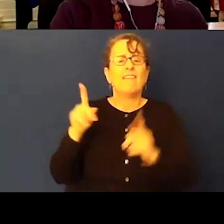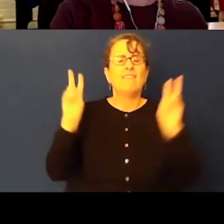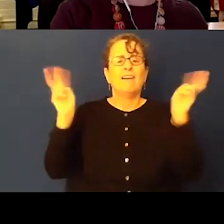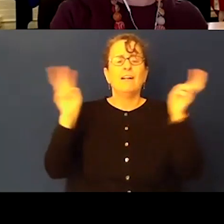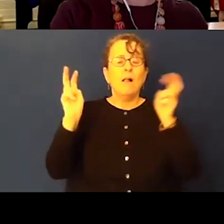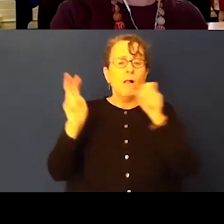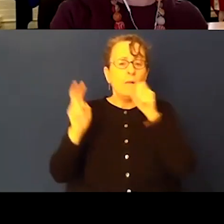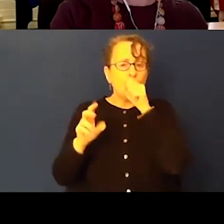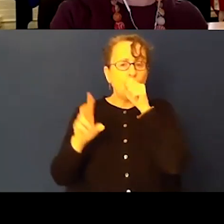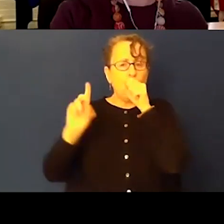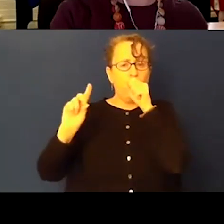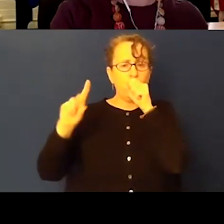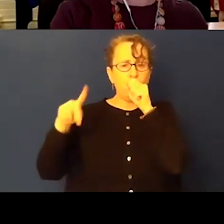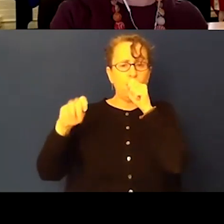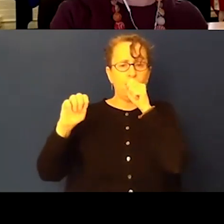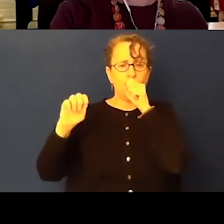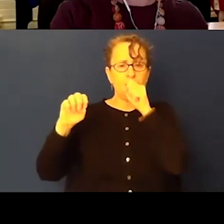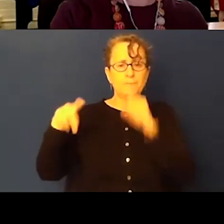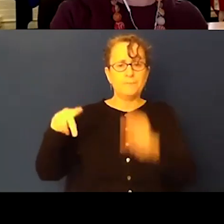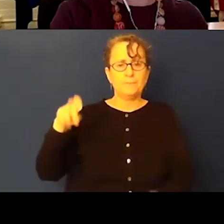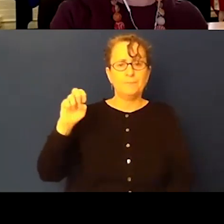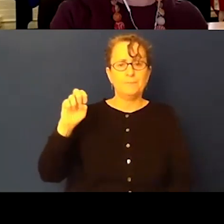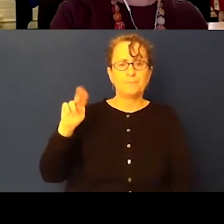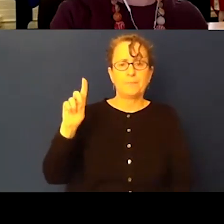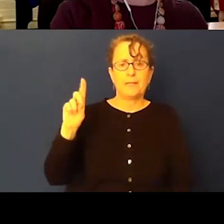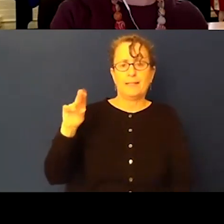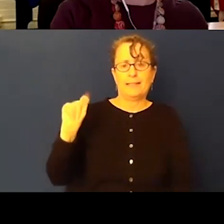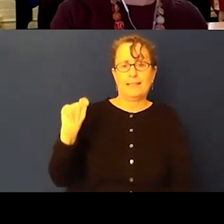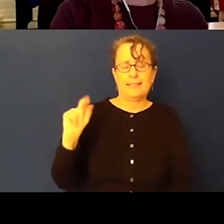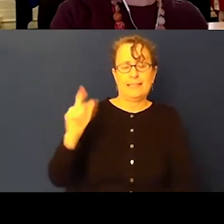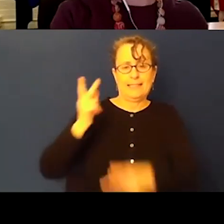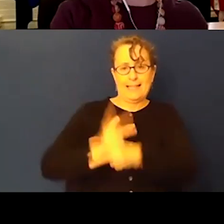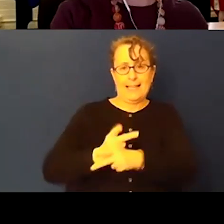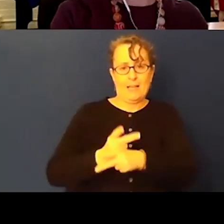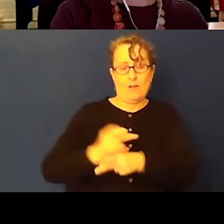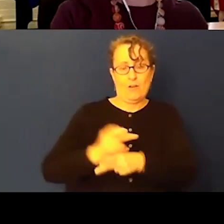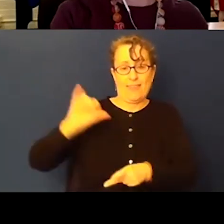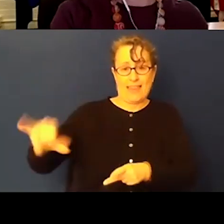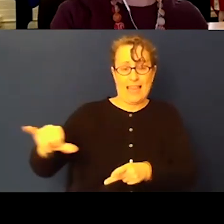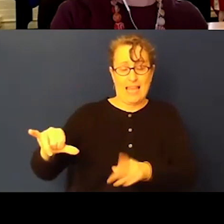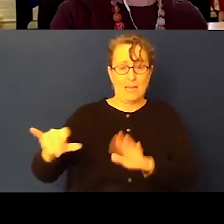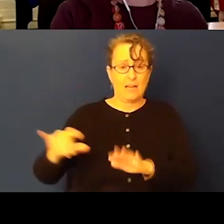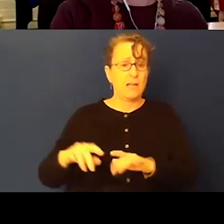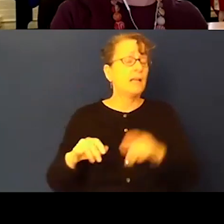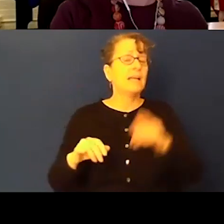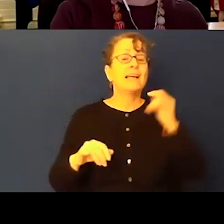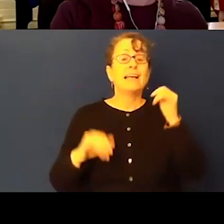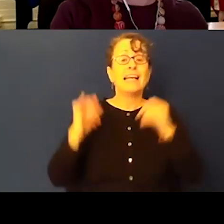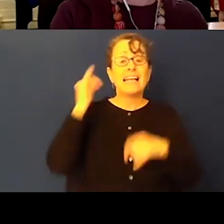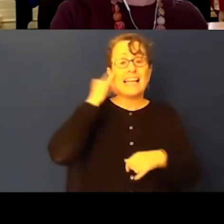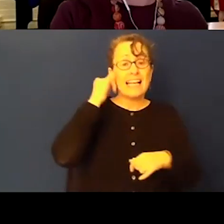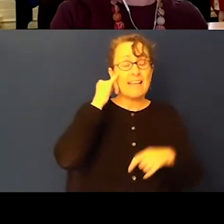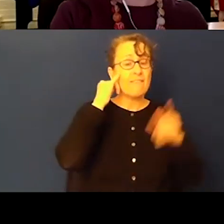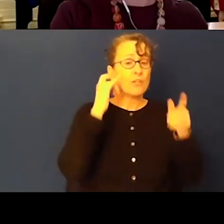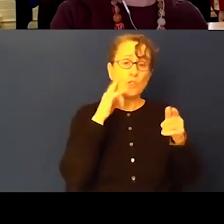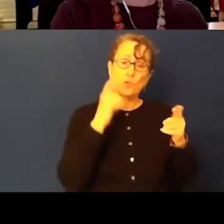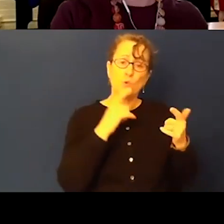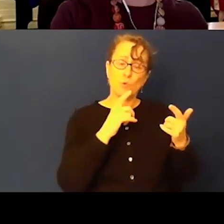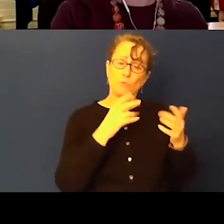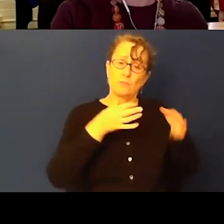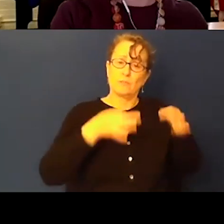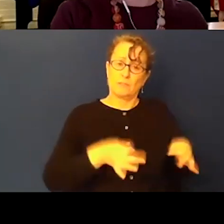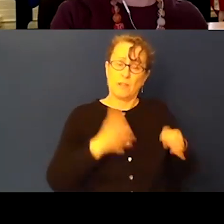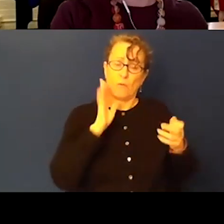But if you decide to have lunch with a constituent and incur some dependent care expenses, that's not reimbursable because it's only